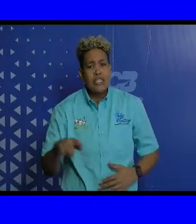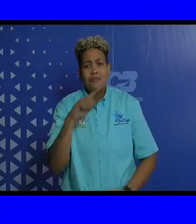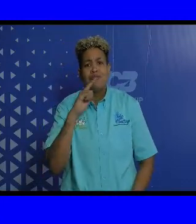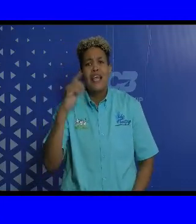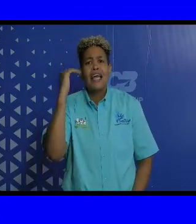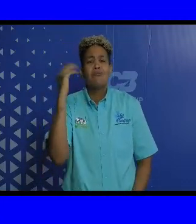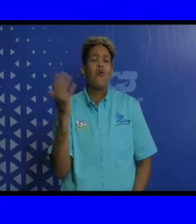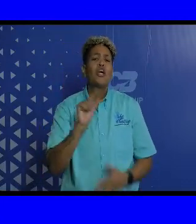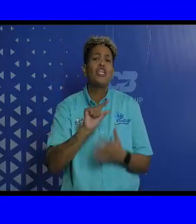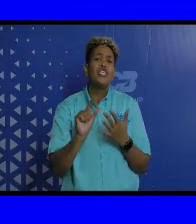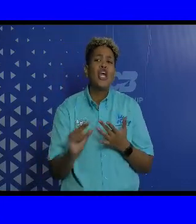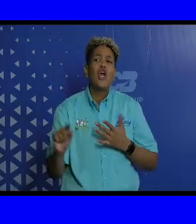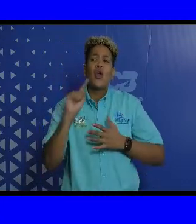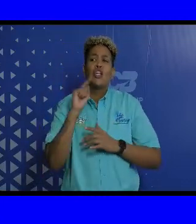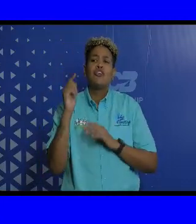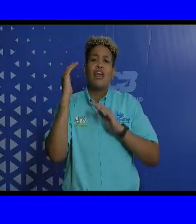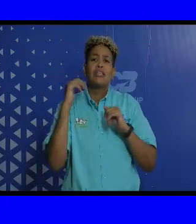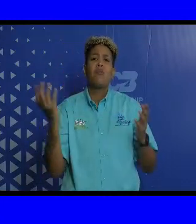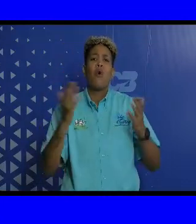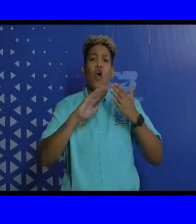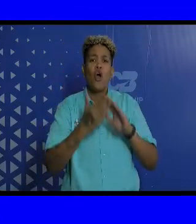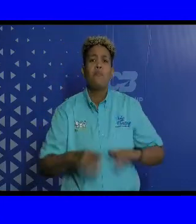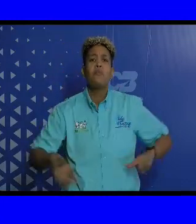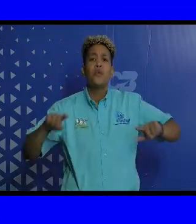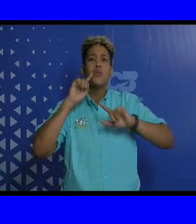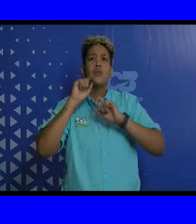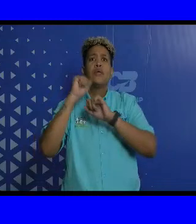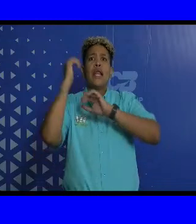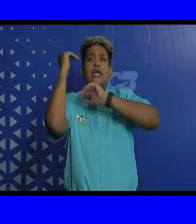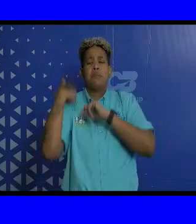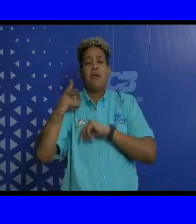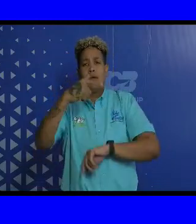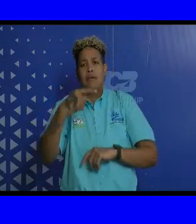us, what shareholders expect of us, what the community expects of us.